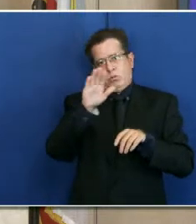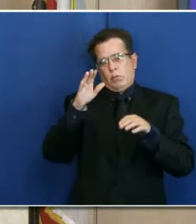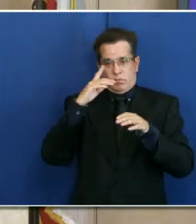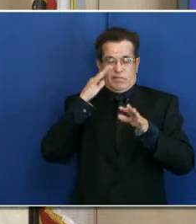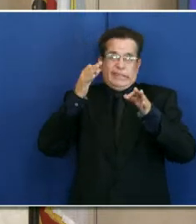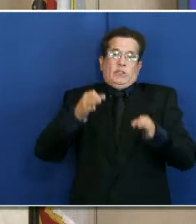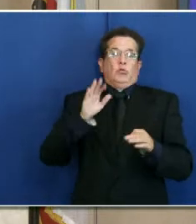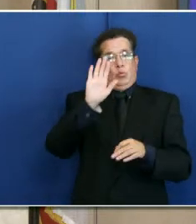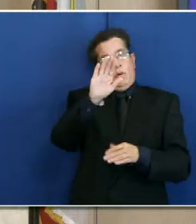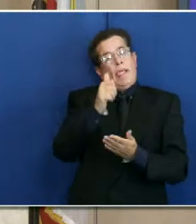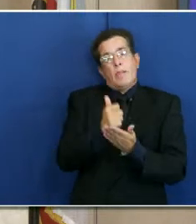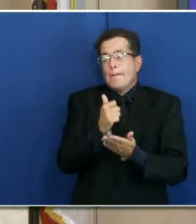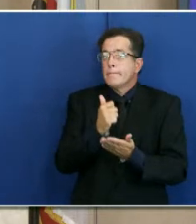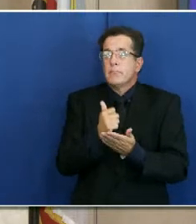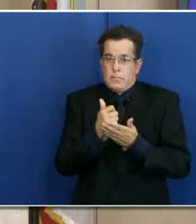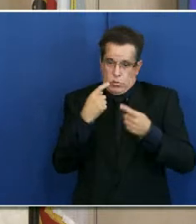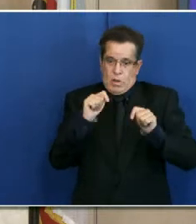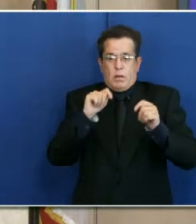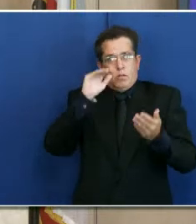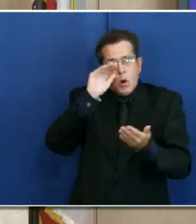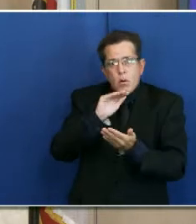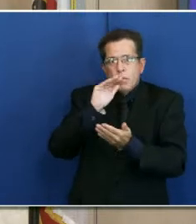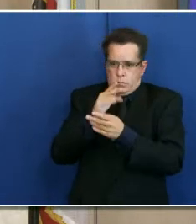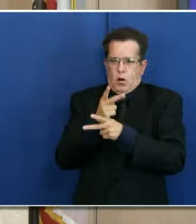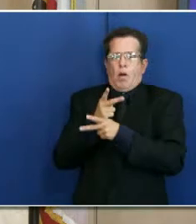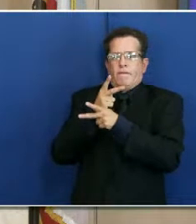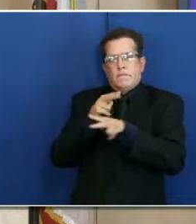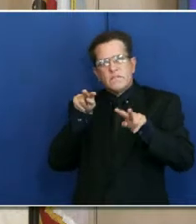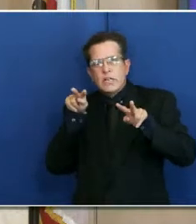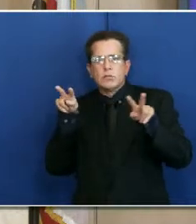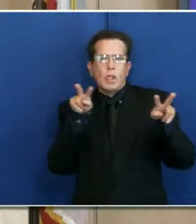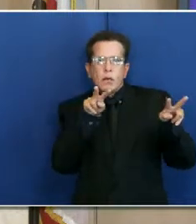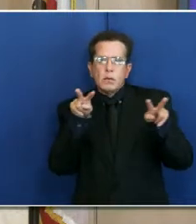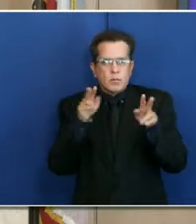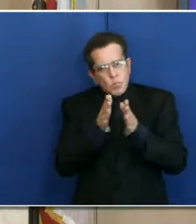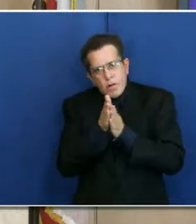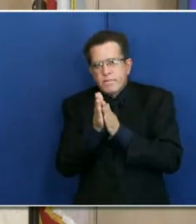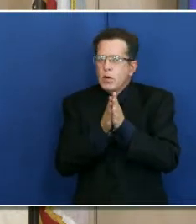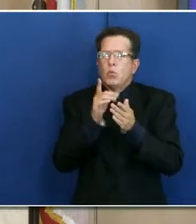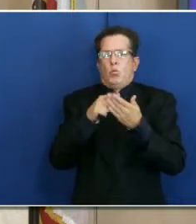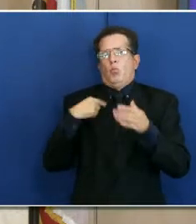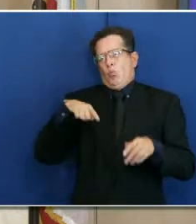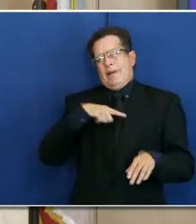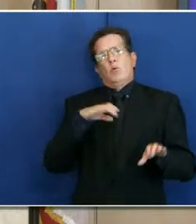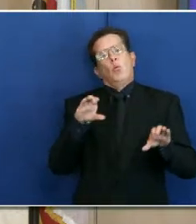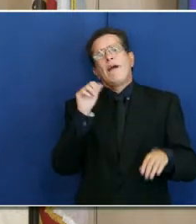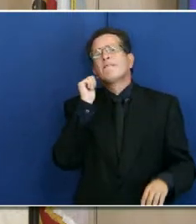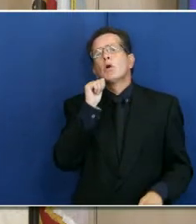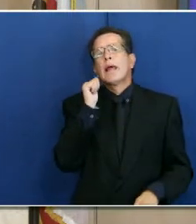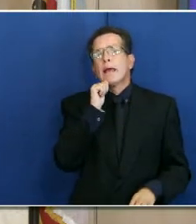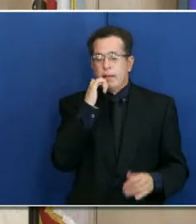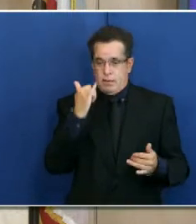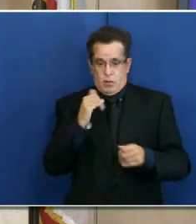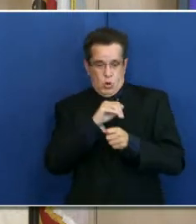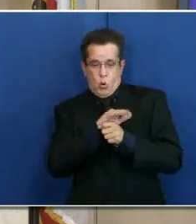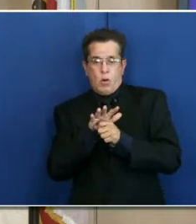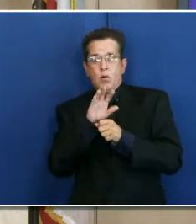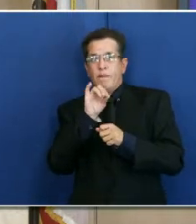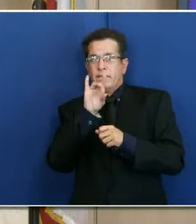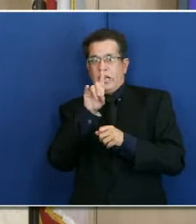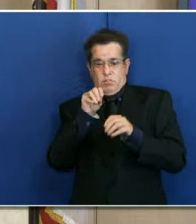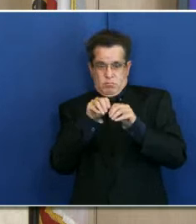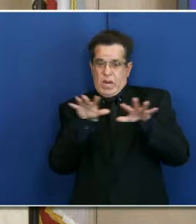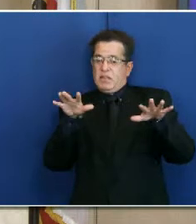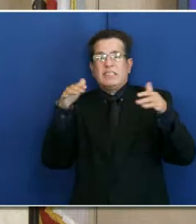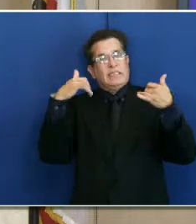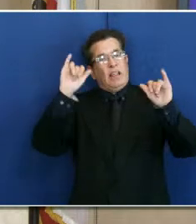and choice to be even more cautious and more vigilant with what we're doing every single day. COVID-19 is still out there.